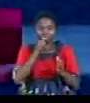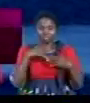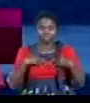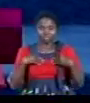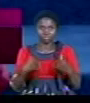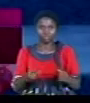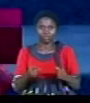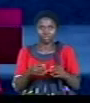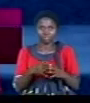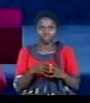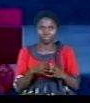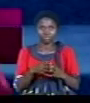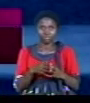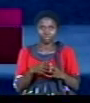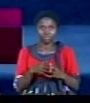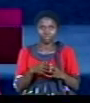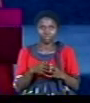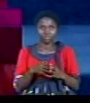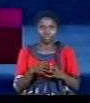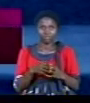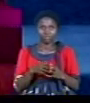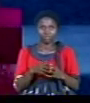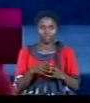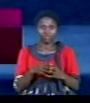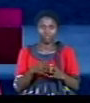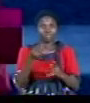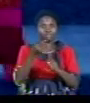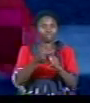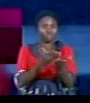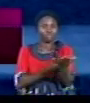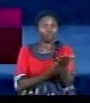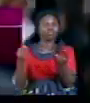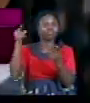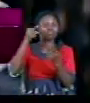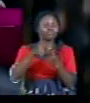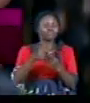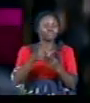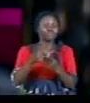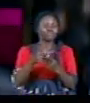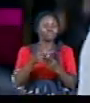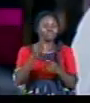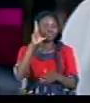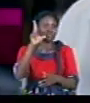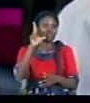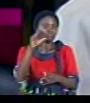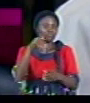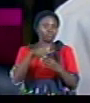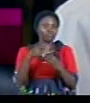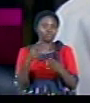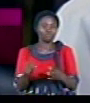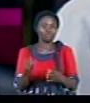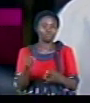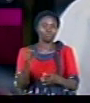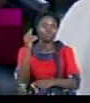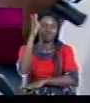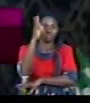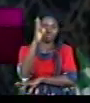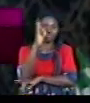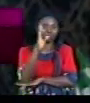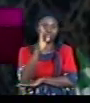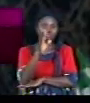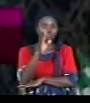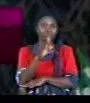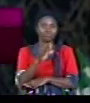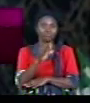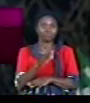Since morning, from morning till 3 o'clock, I did not eat anything, and nothing happened to me any longer. Praise the Lord!